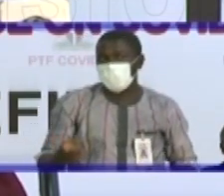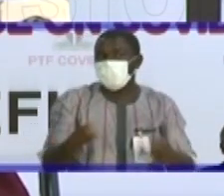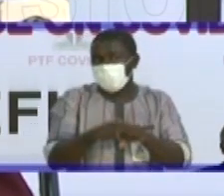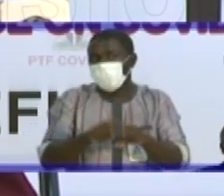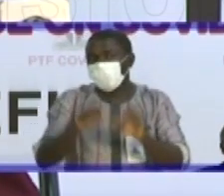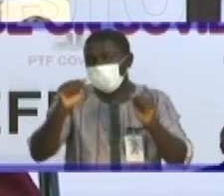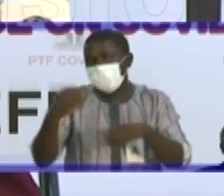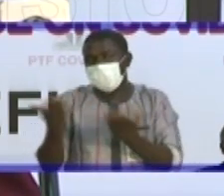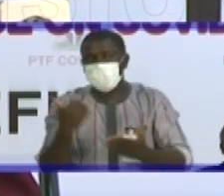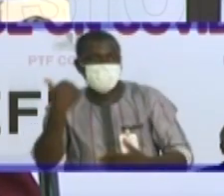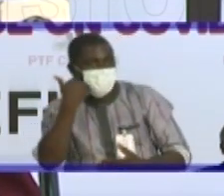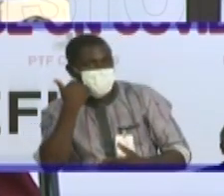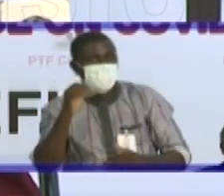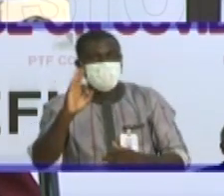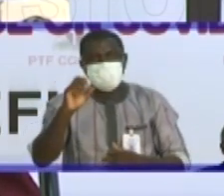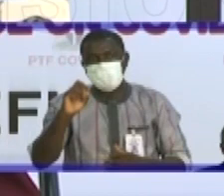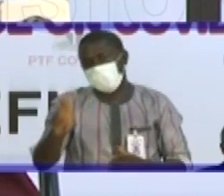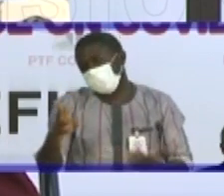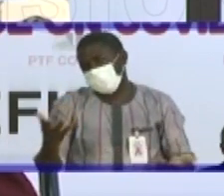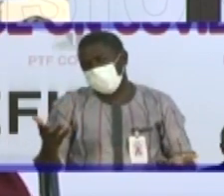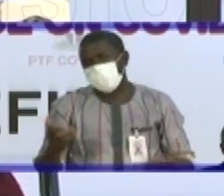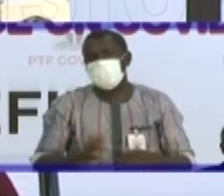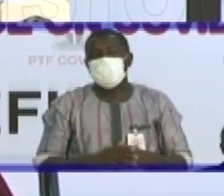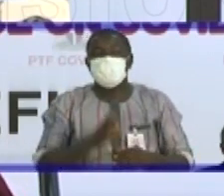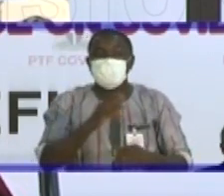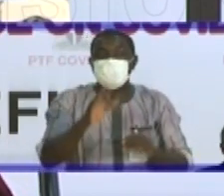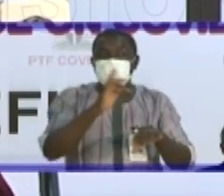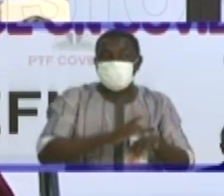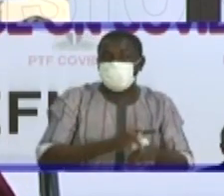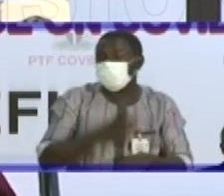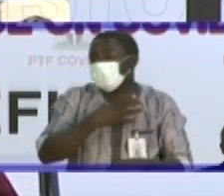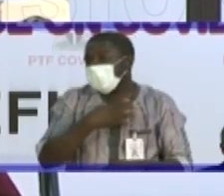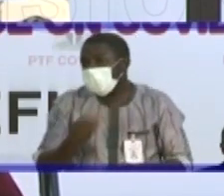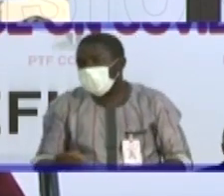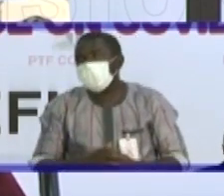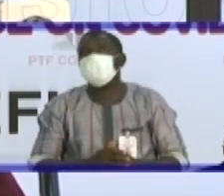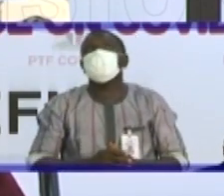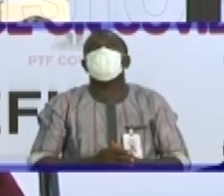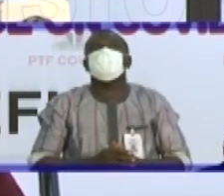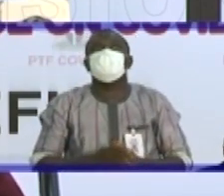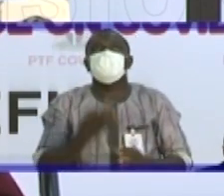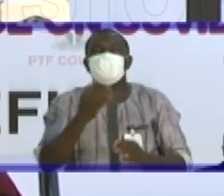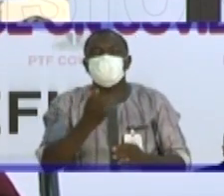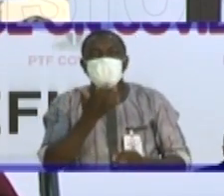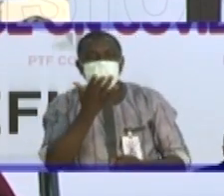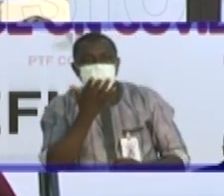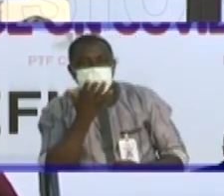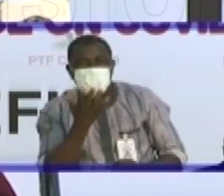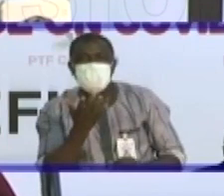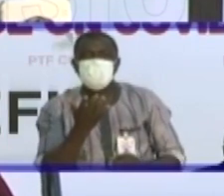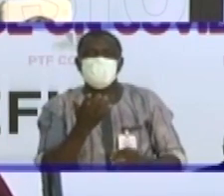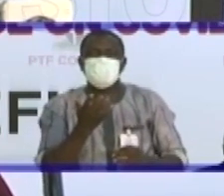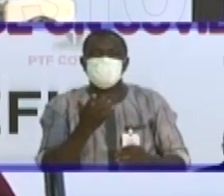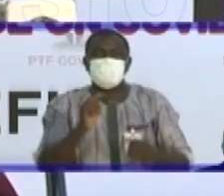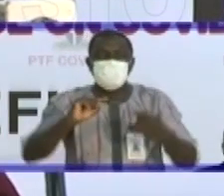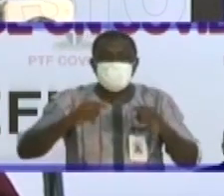other kind of infection, or an infection like even tonsillitis or appendicitis. All these, they can also